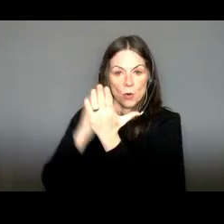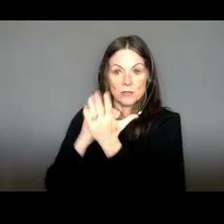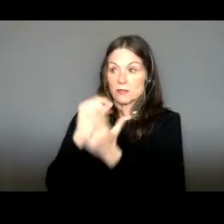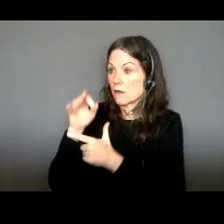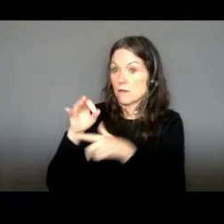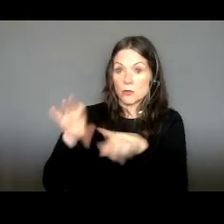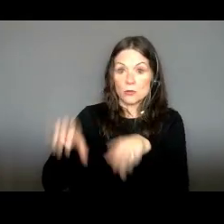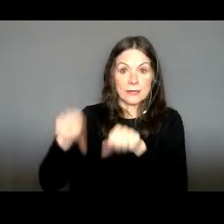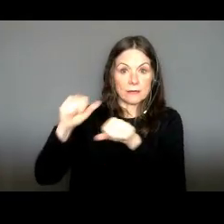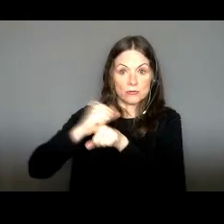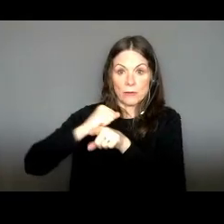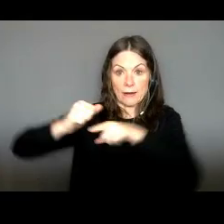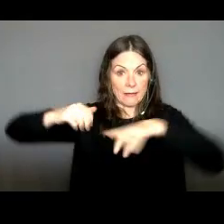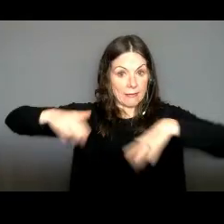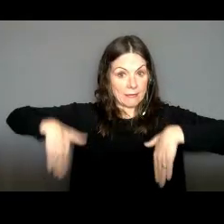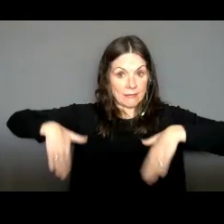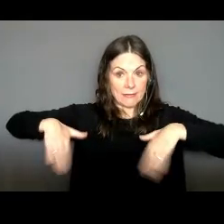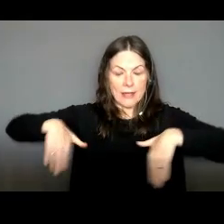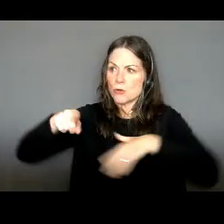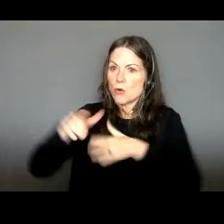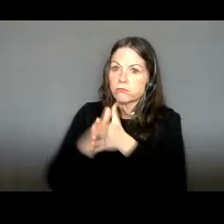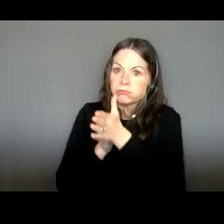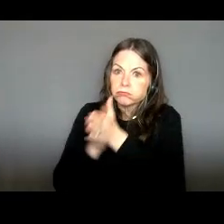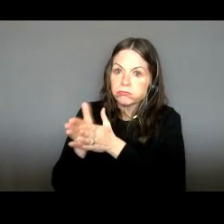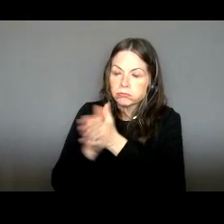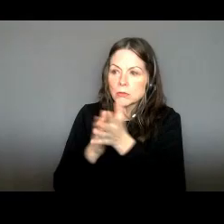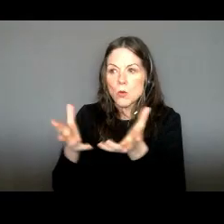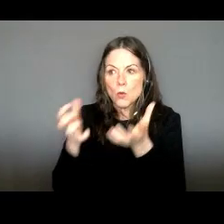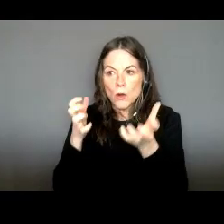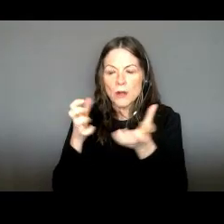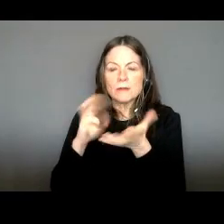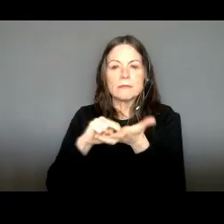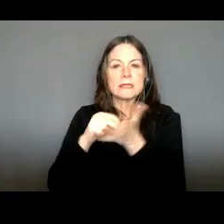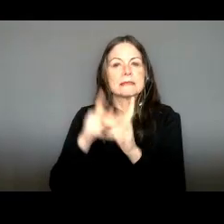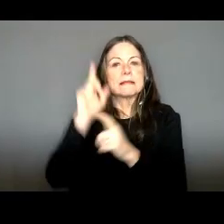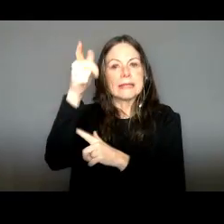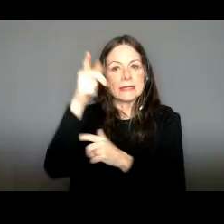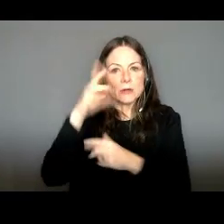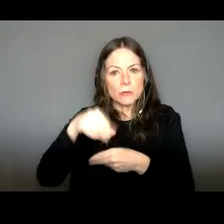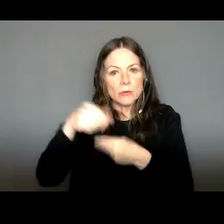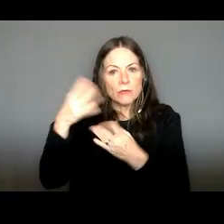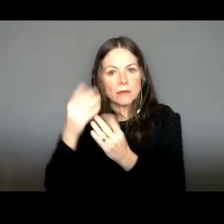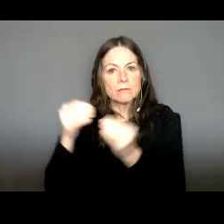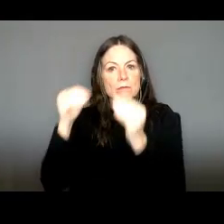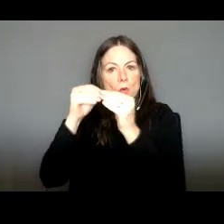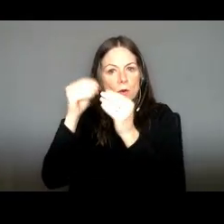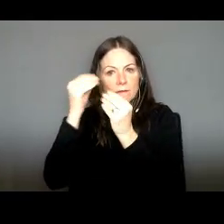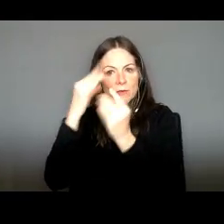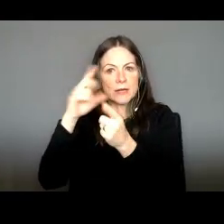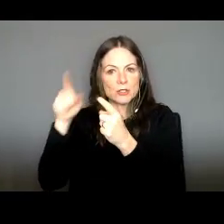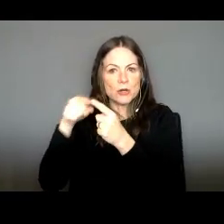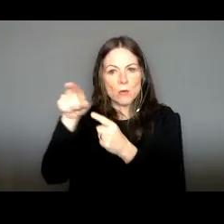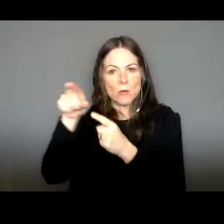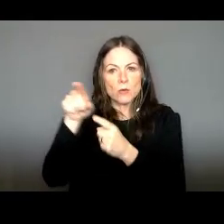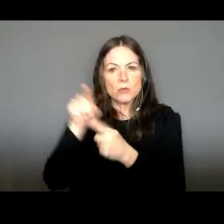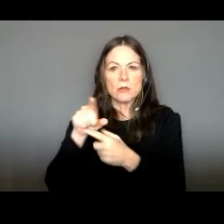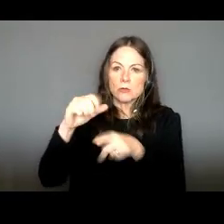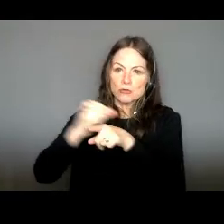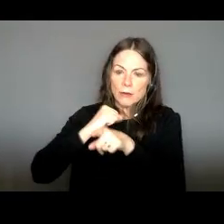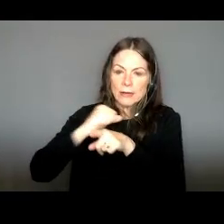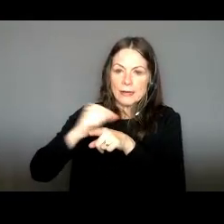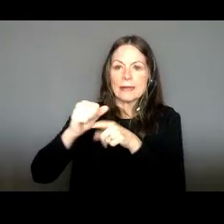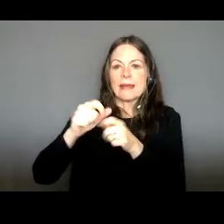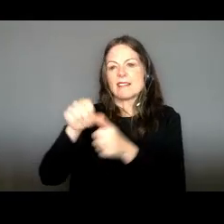training with us before and are interested, we will provide more information on this along with other resources at the end of